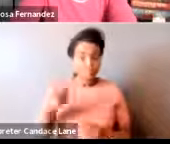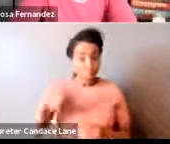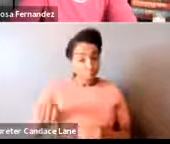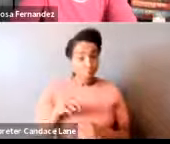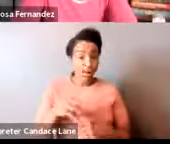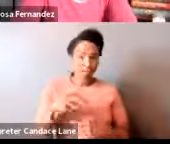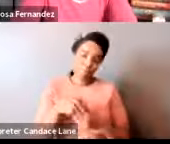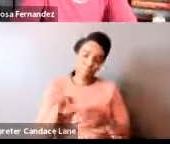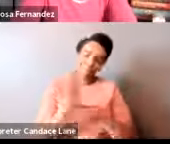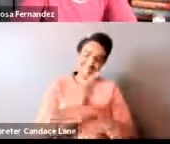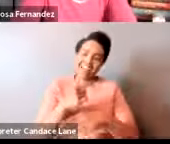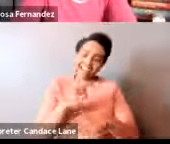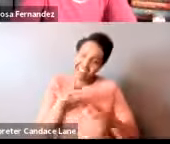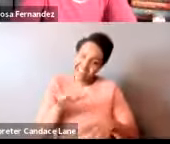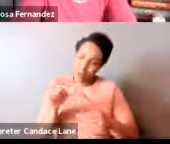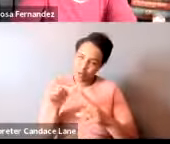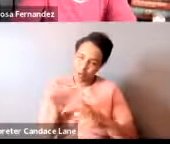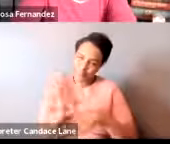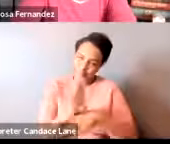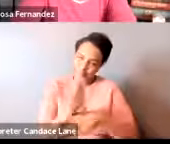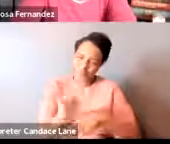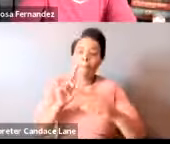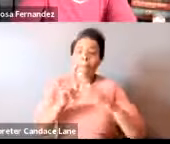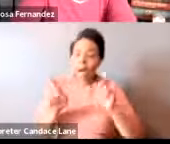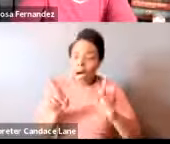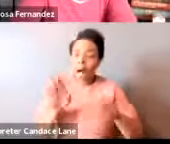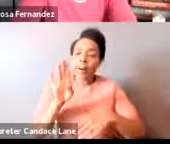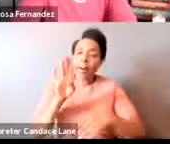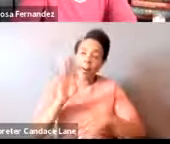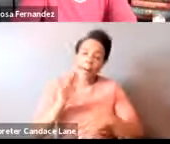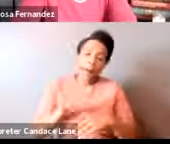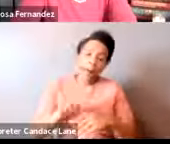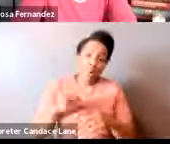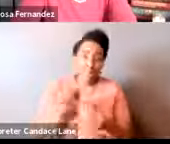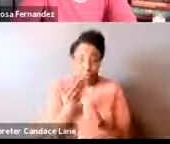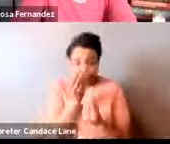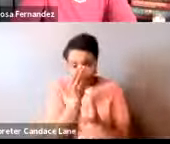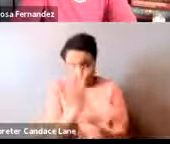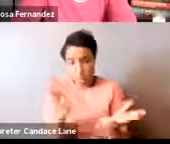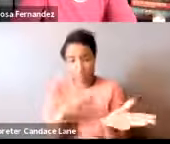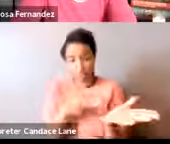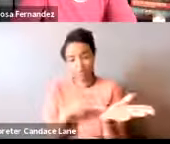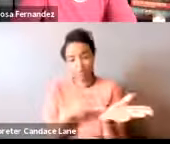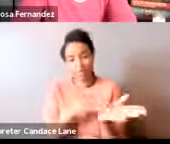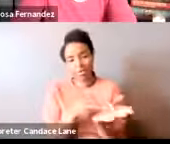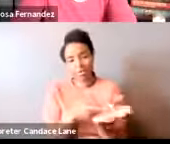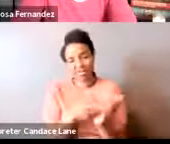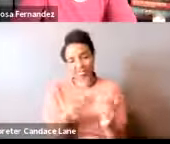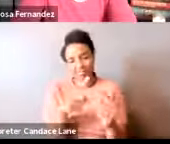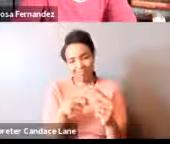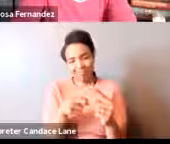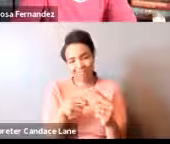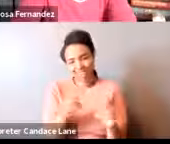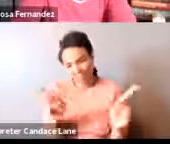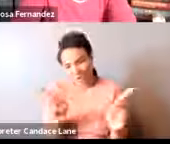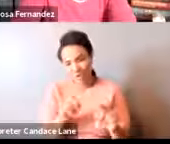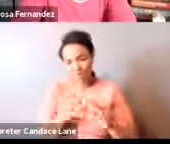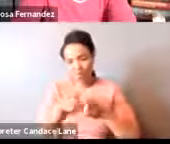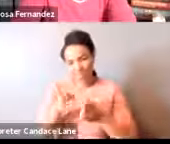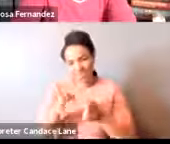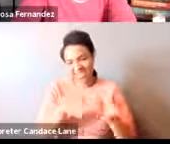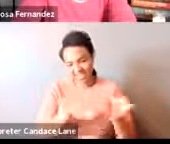I hate to use the word business, we tell the truth in different kinds of ways in language. That's what we do.